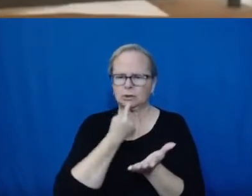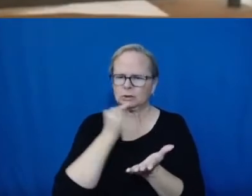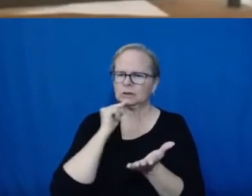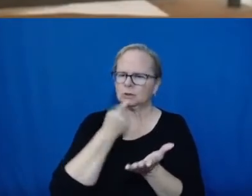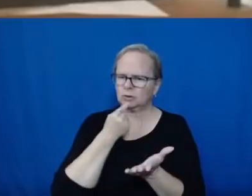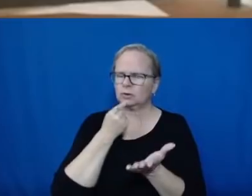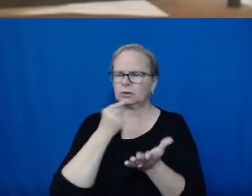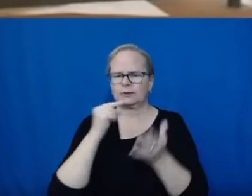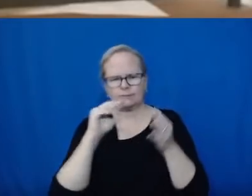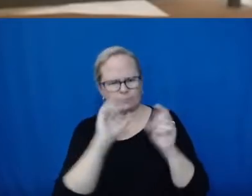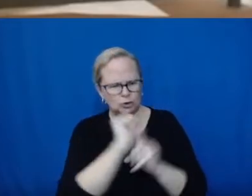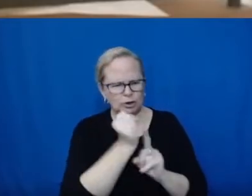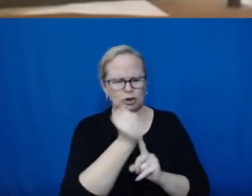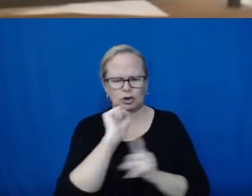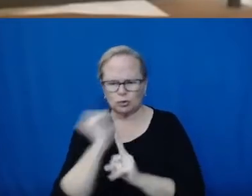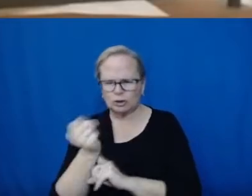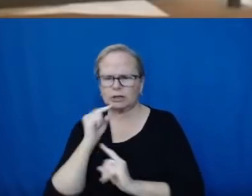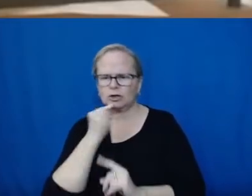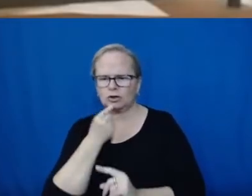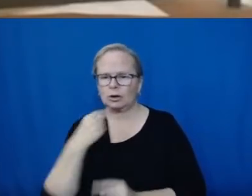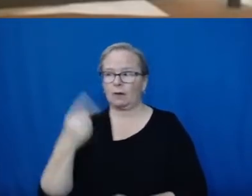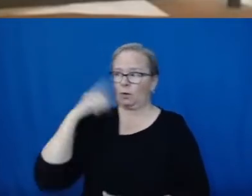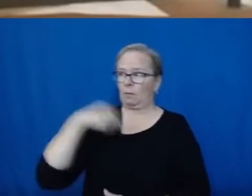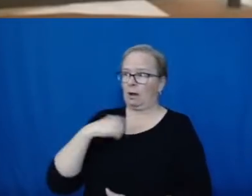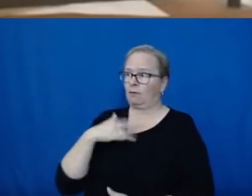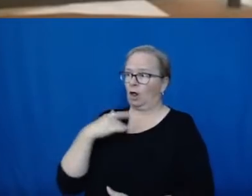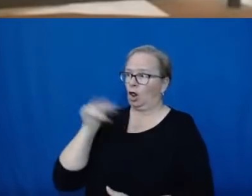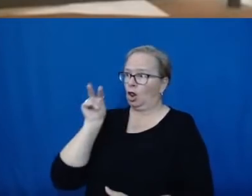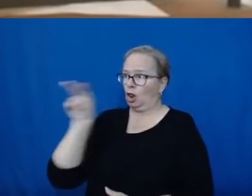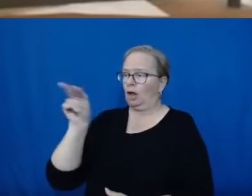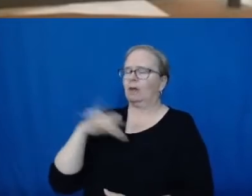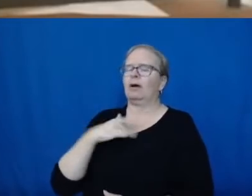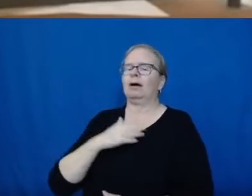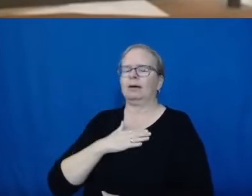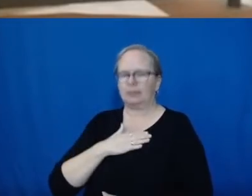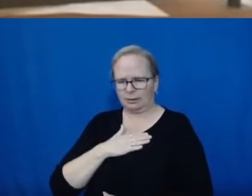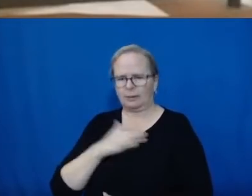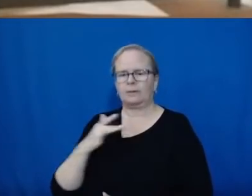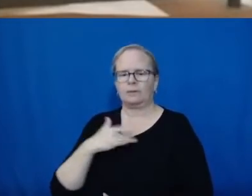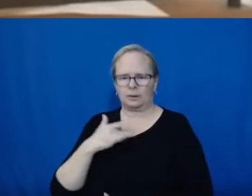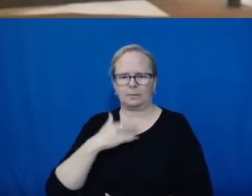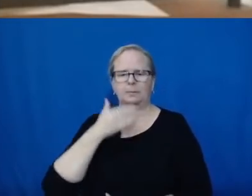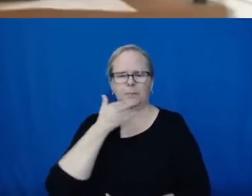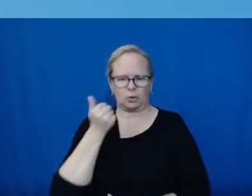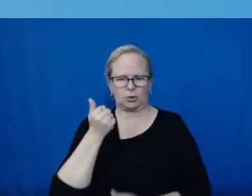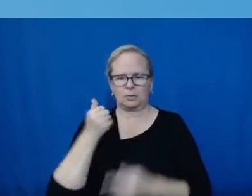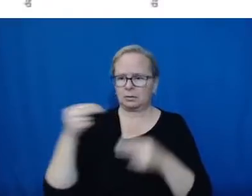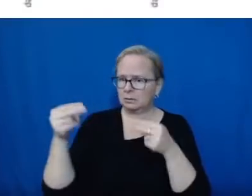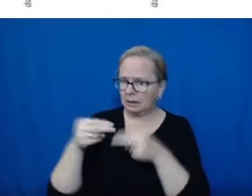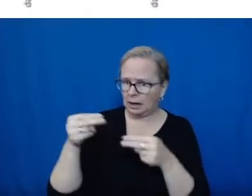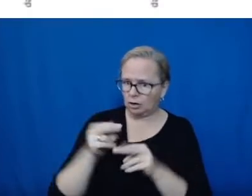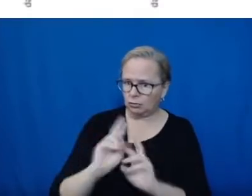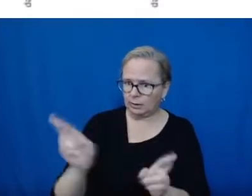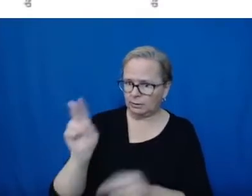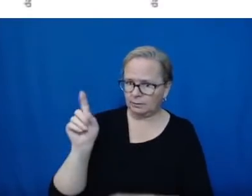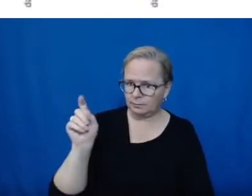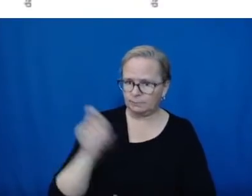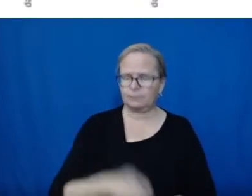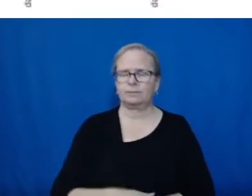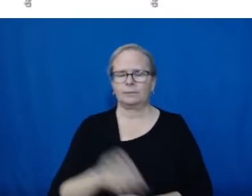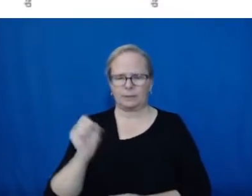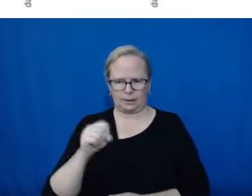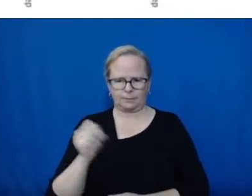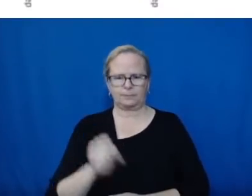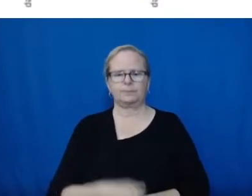is good. So that's the start. Michelle, do you have the slides ready to go?